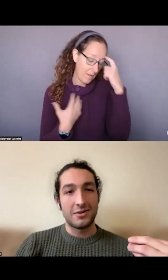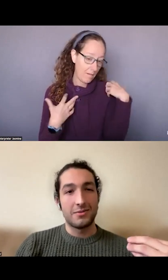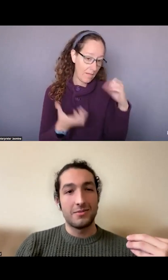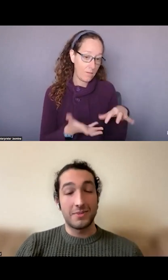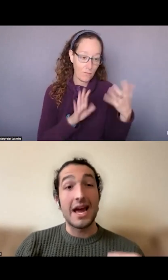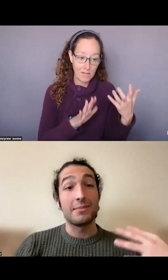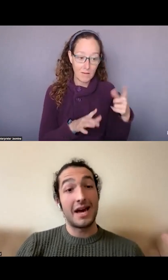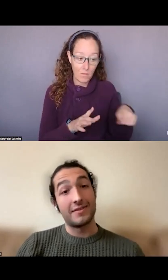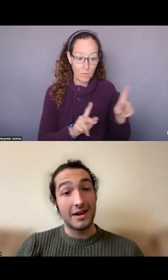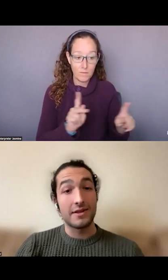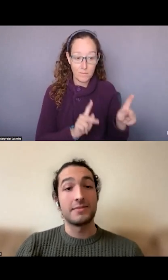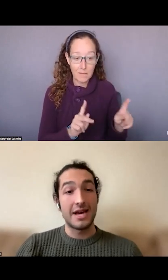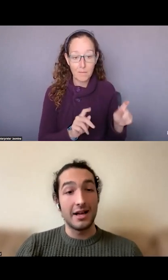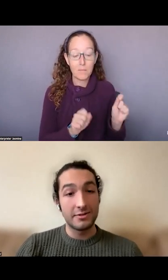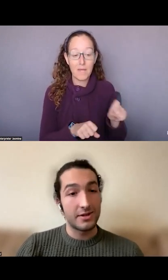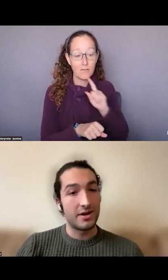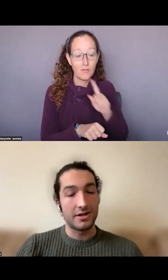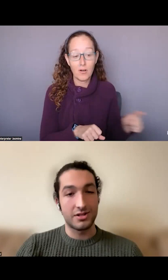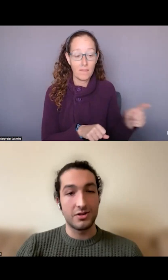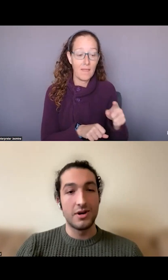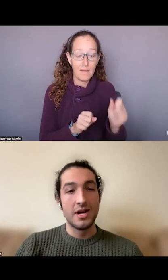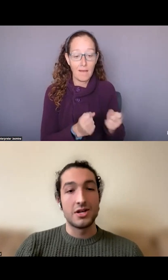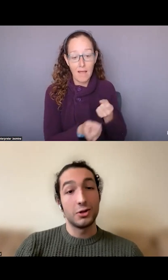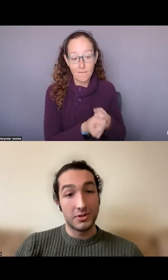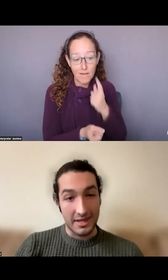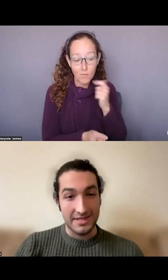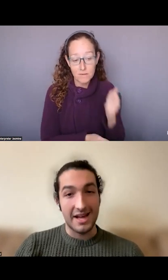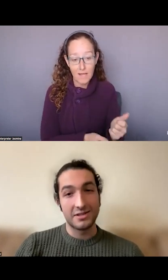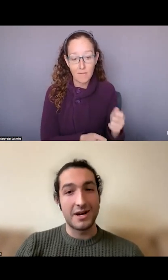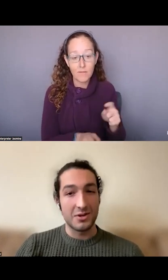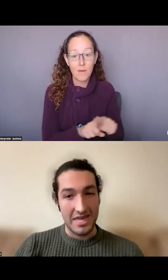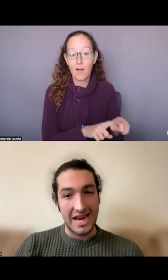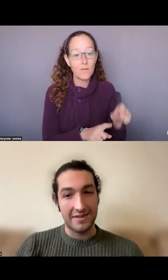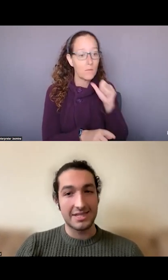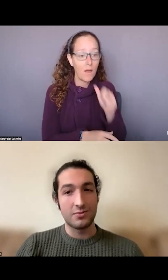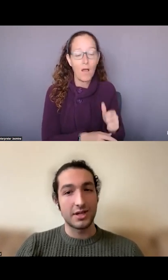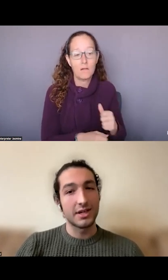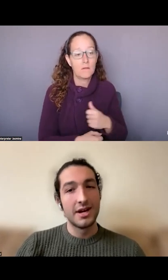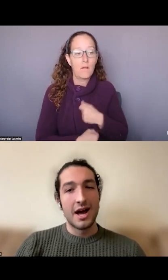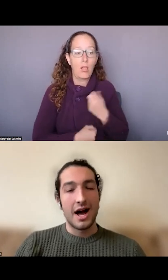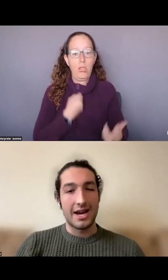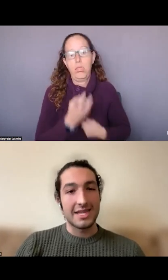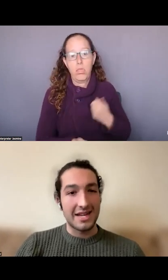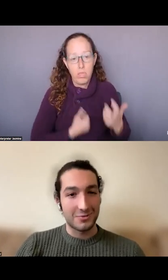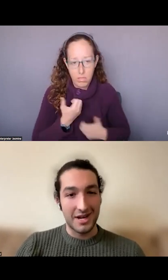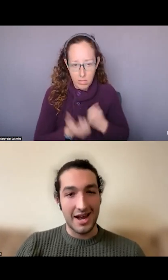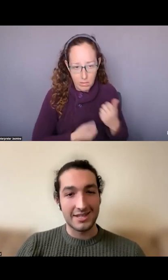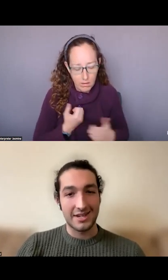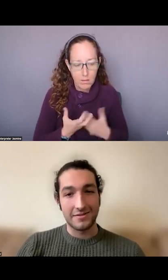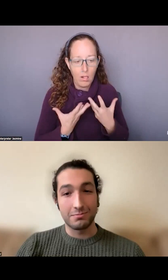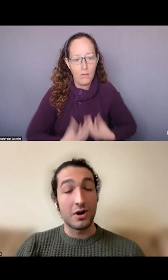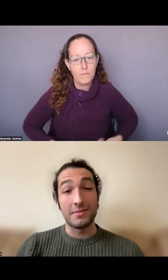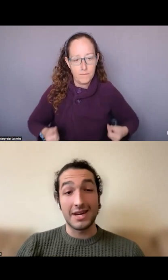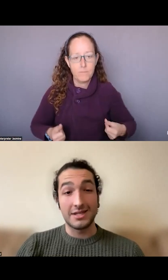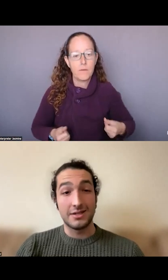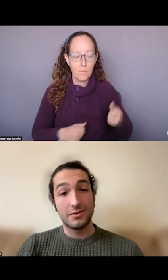are being able to advocate for themselves, but are also not losing themselves by doing this advocacy work. And I think that's what has